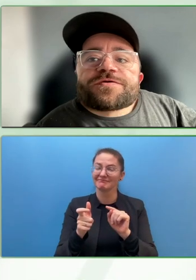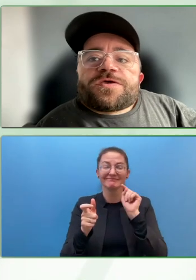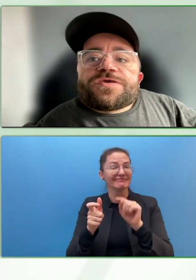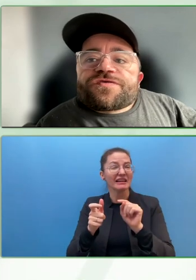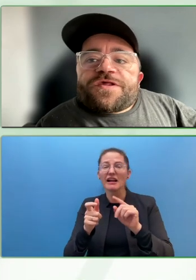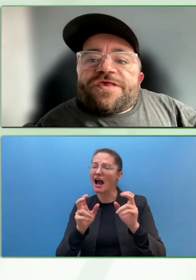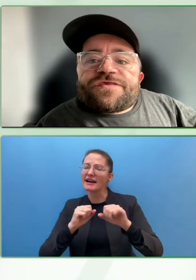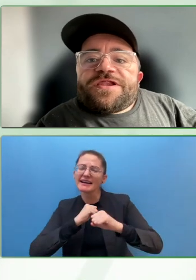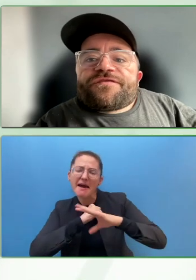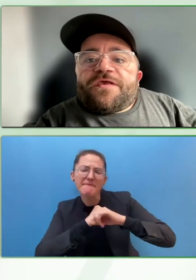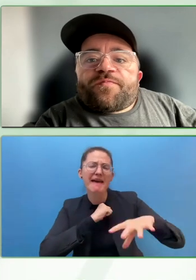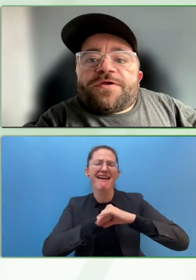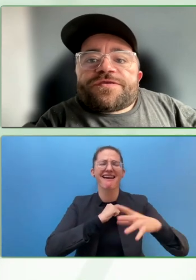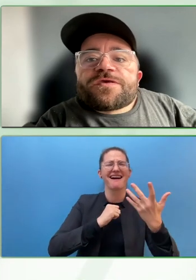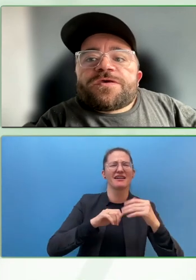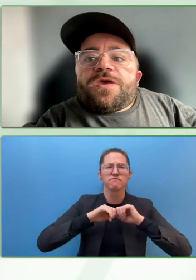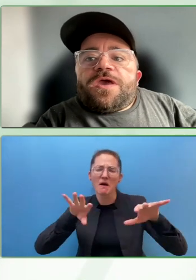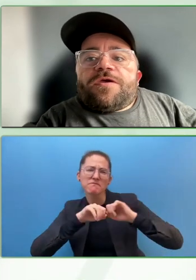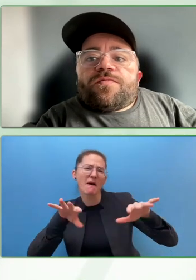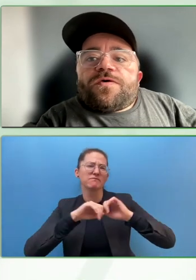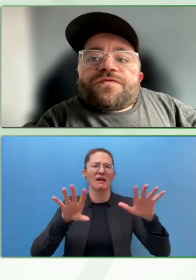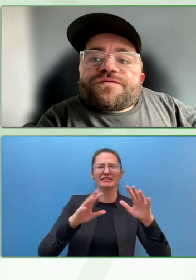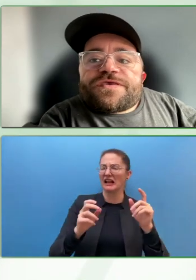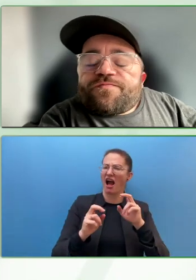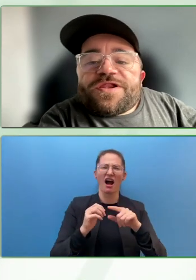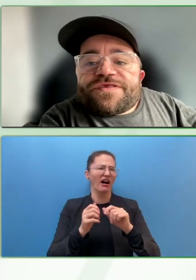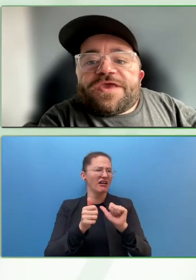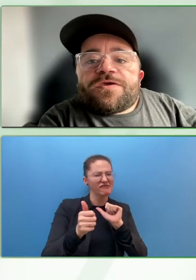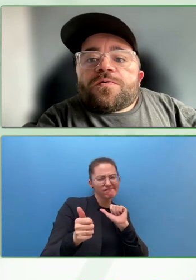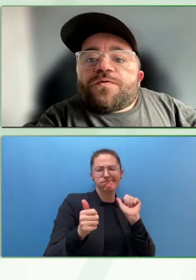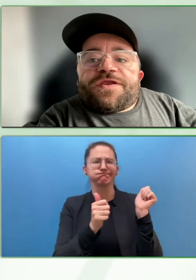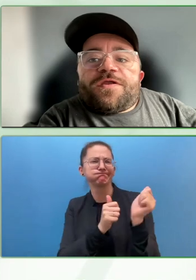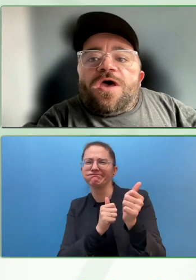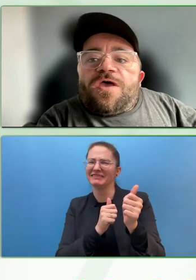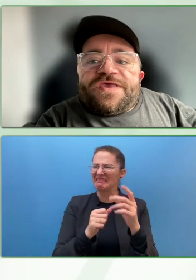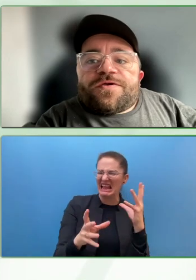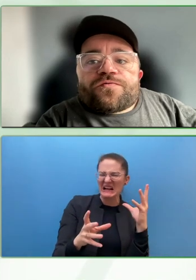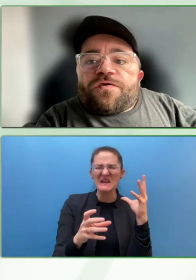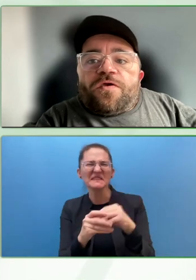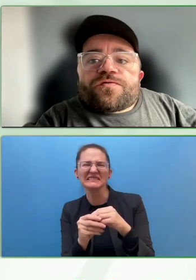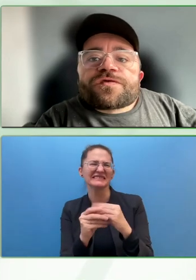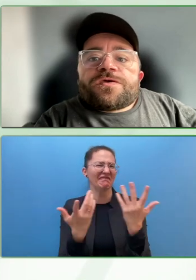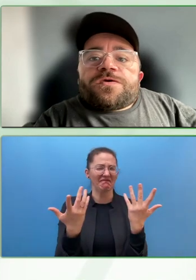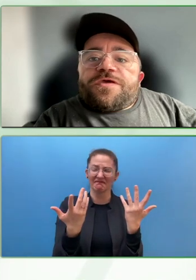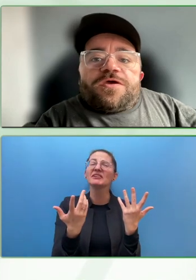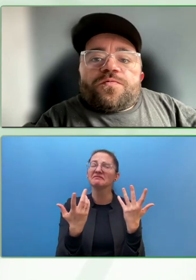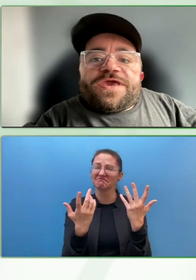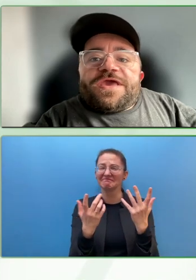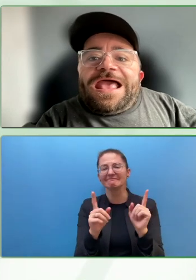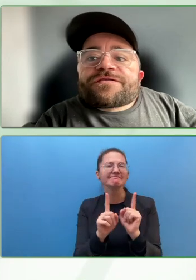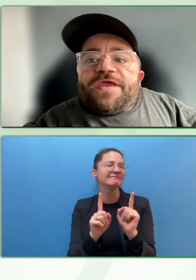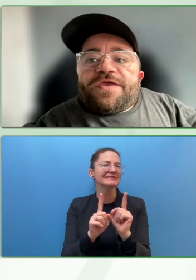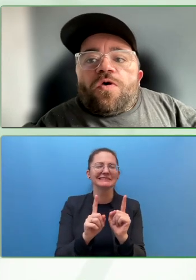and utilizing the lived experience of disability within our team and also those that